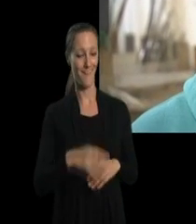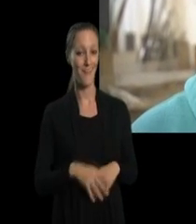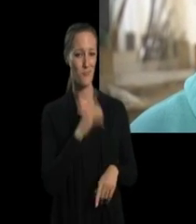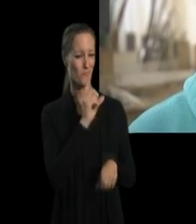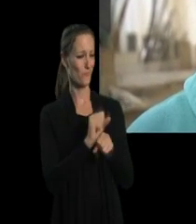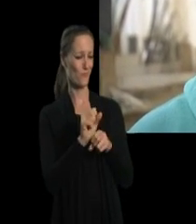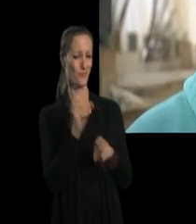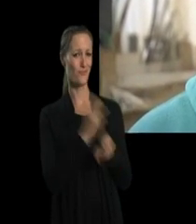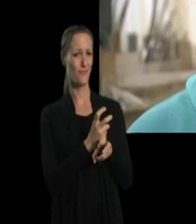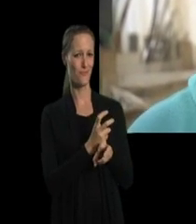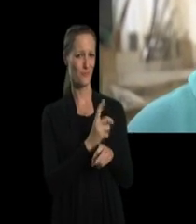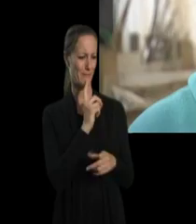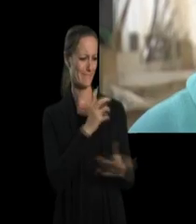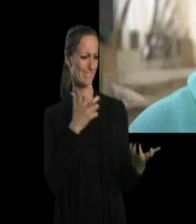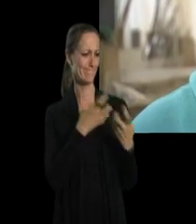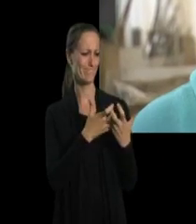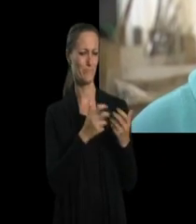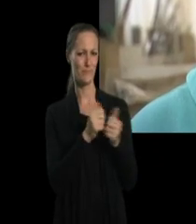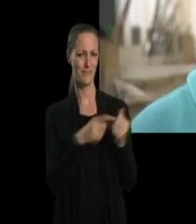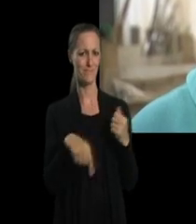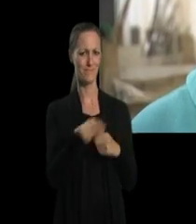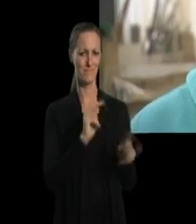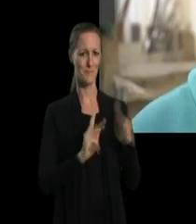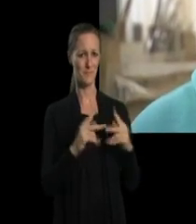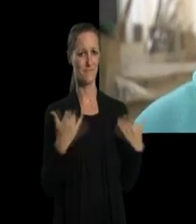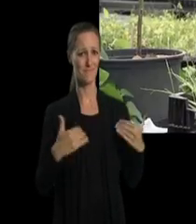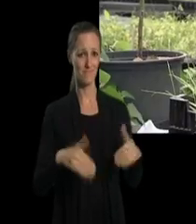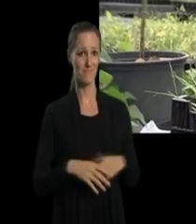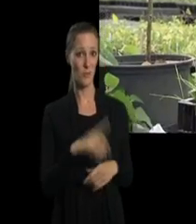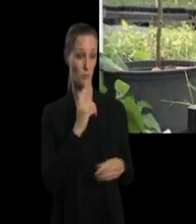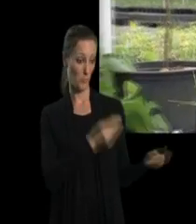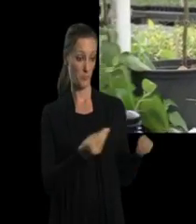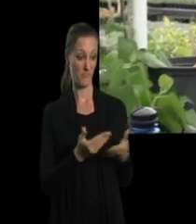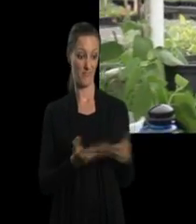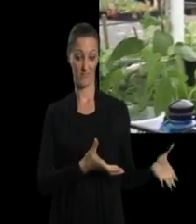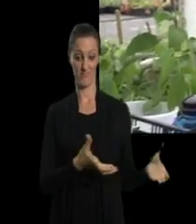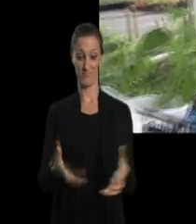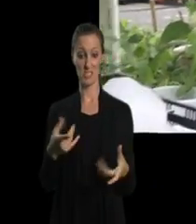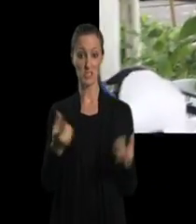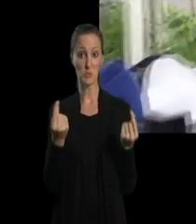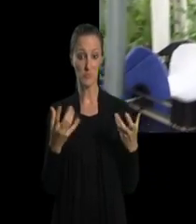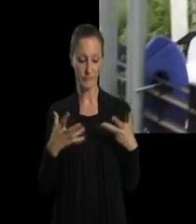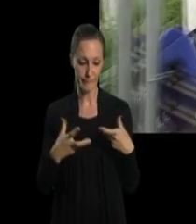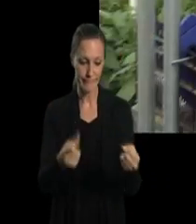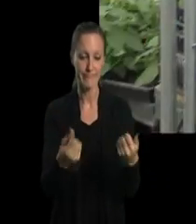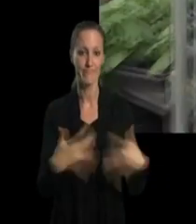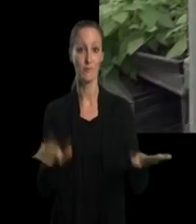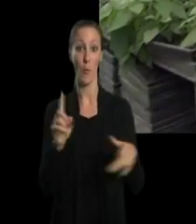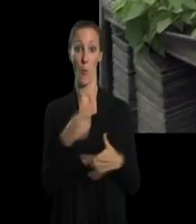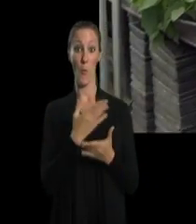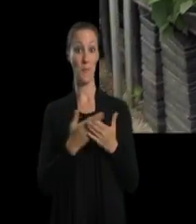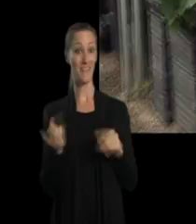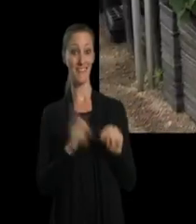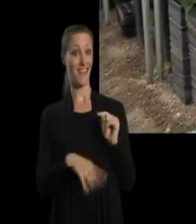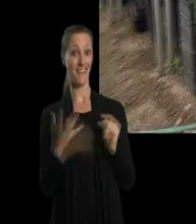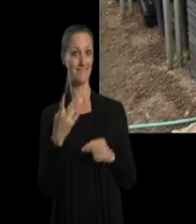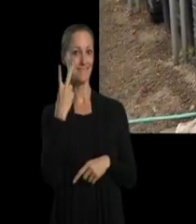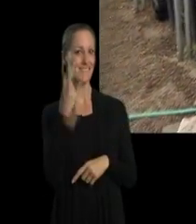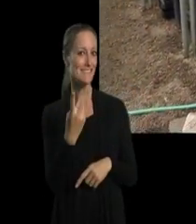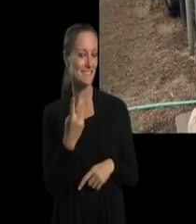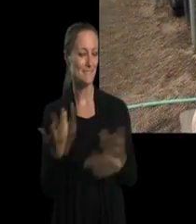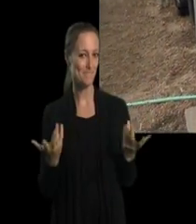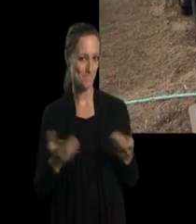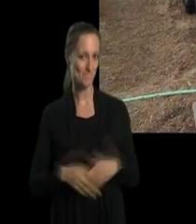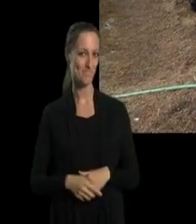works really hard, works really well, gets along really well with everybody. You put stuff in front of him and the greenhouse can't keep up with him. The only thing he can't do